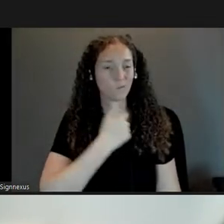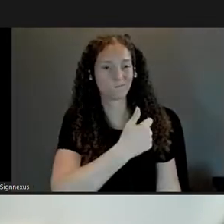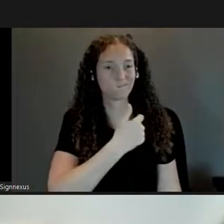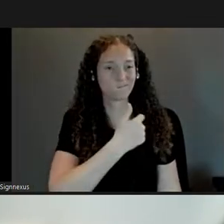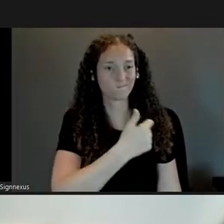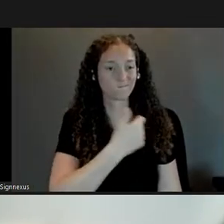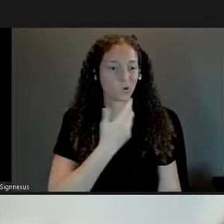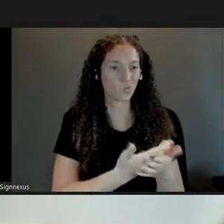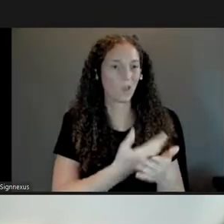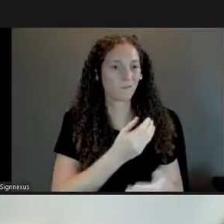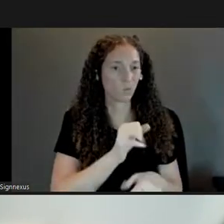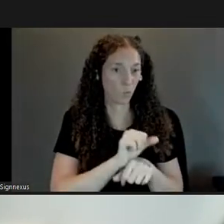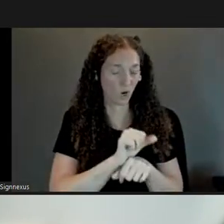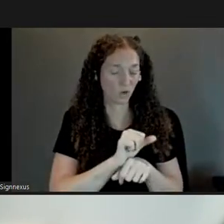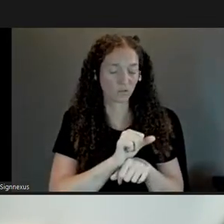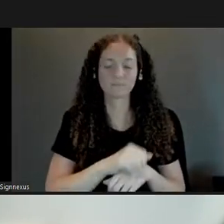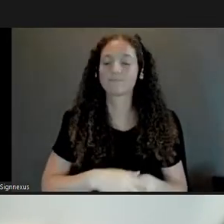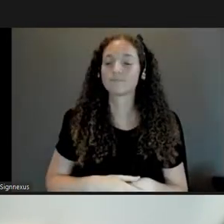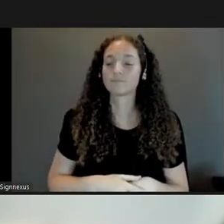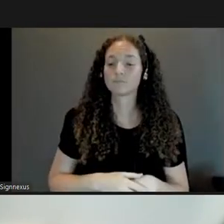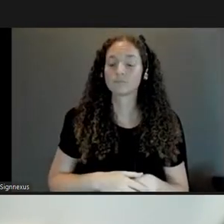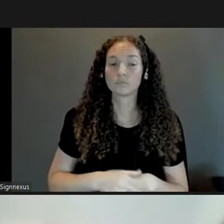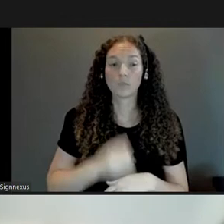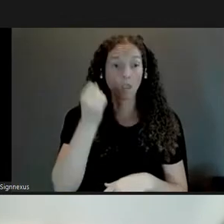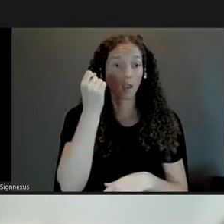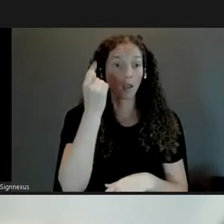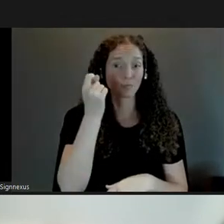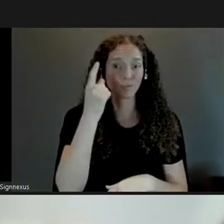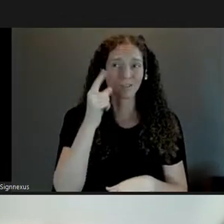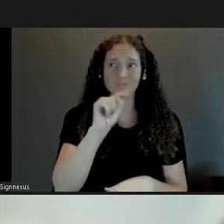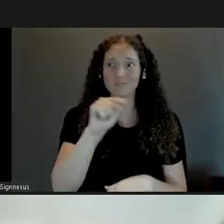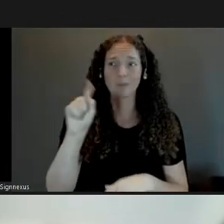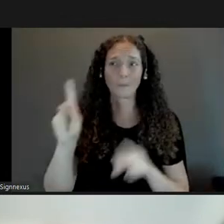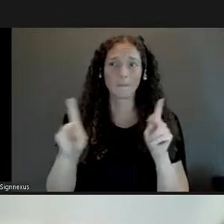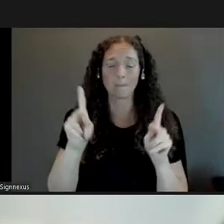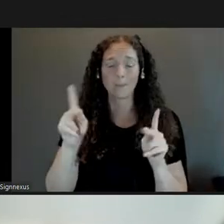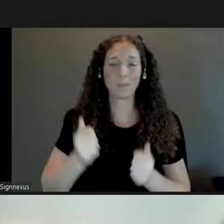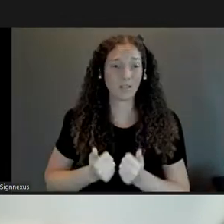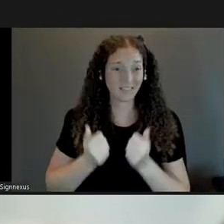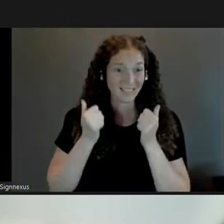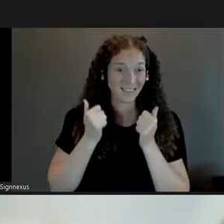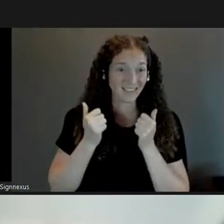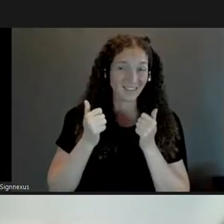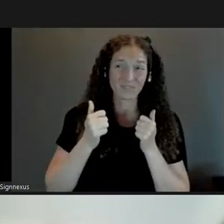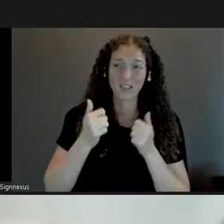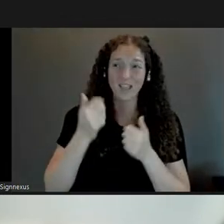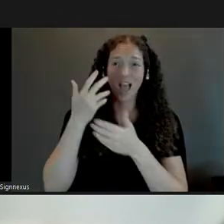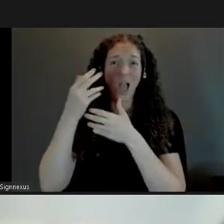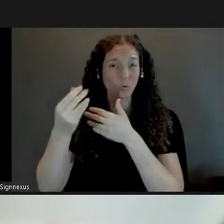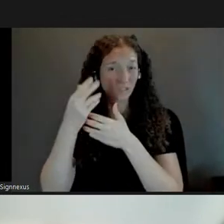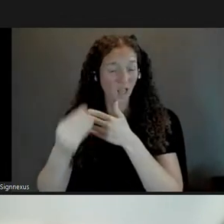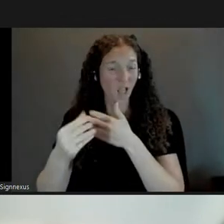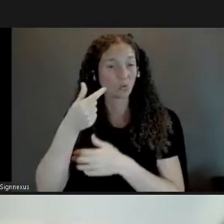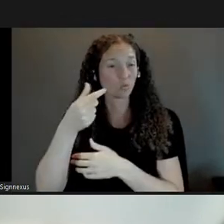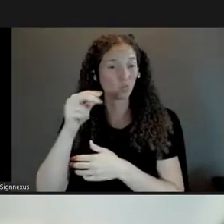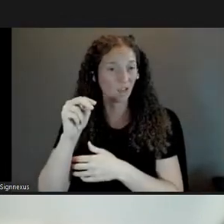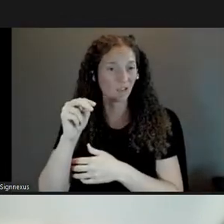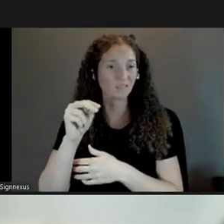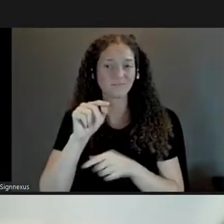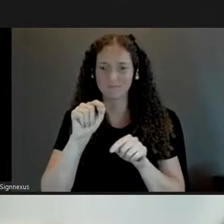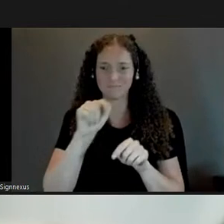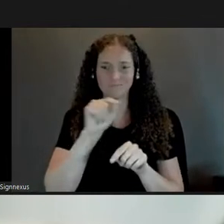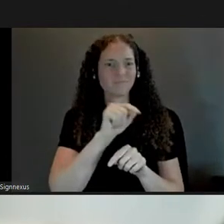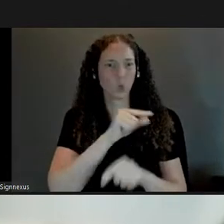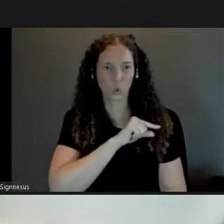a material increase in benefits for those who live outside of Great Neck from Queens on out. Great